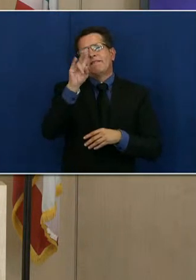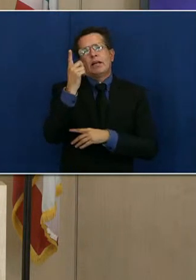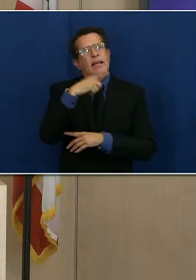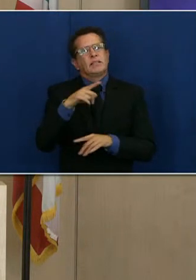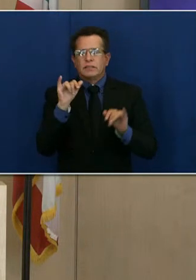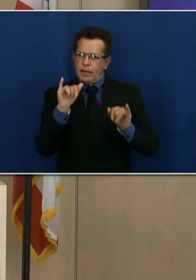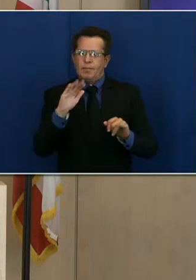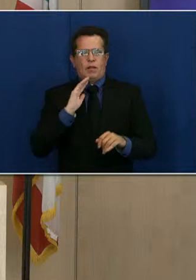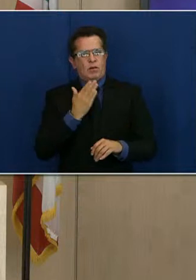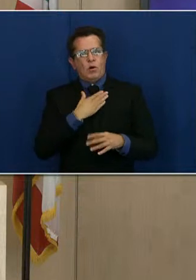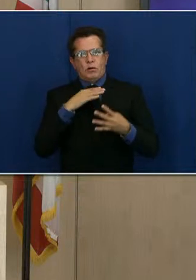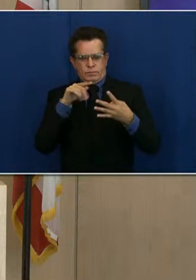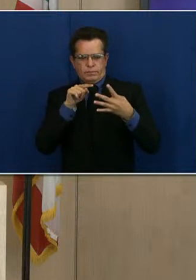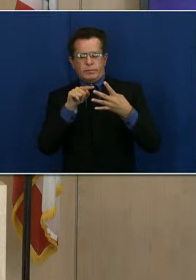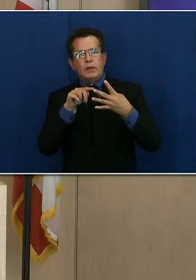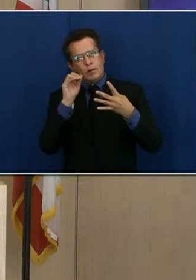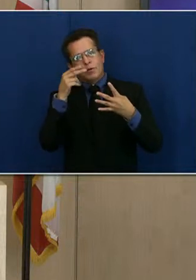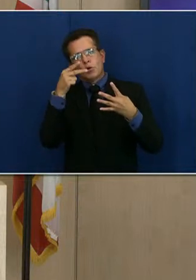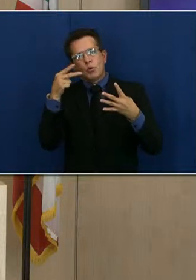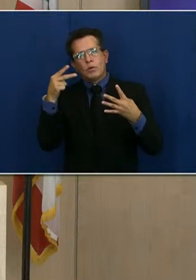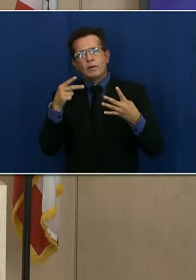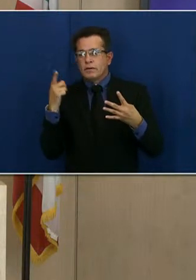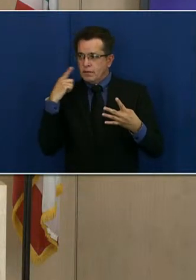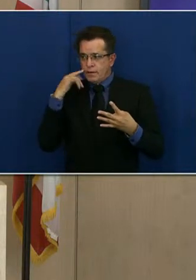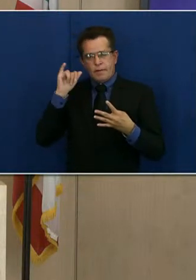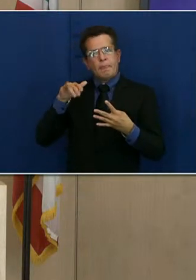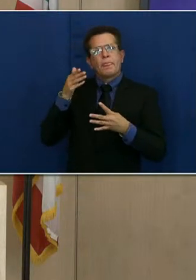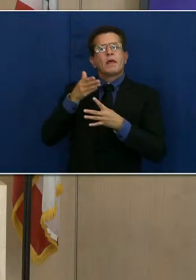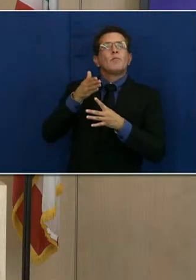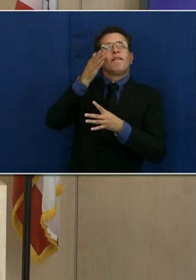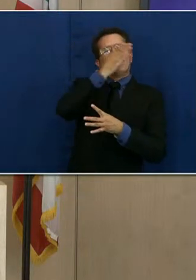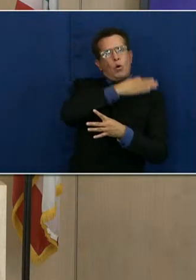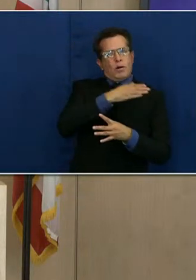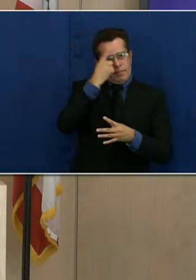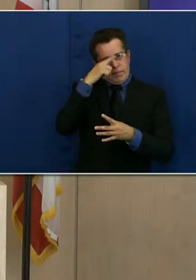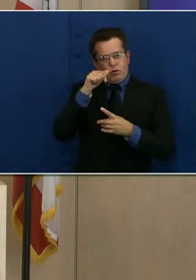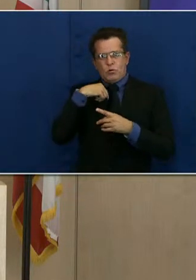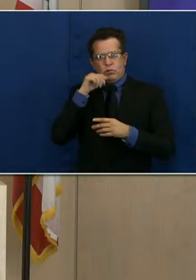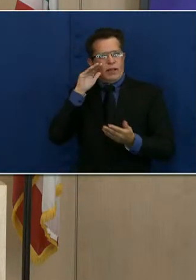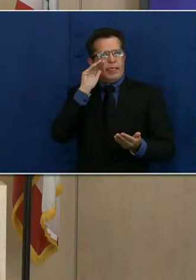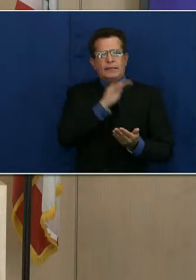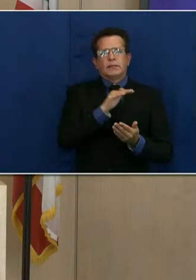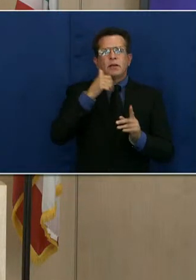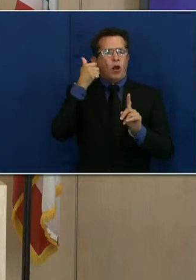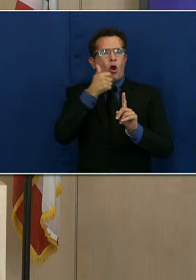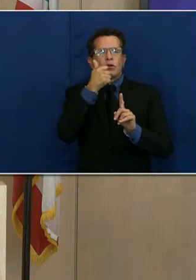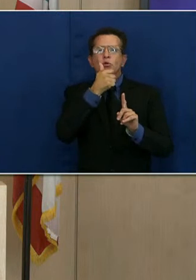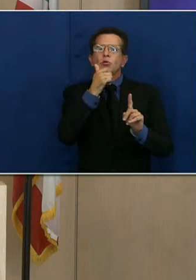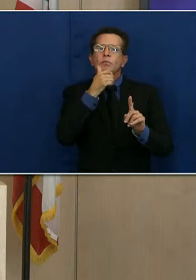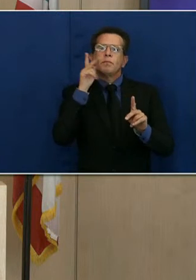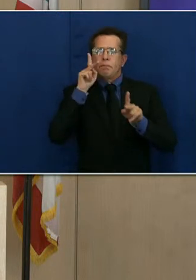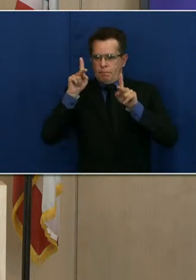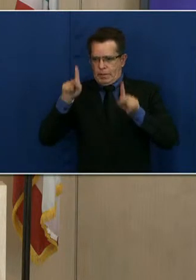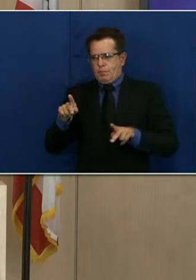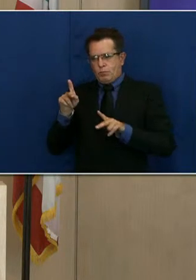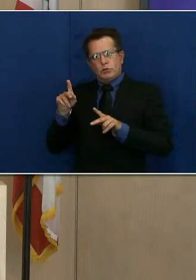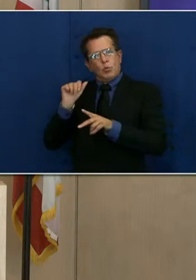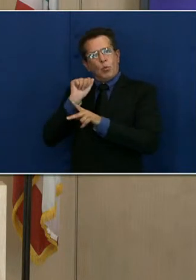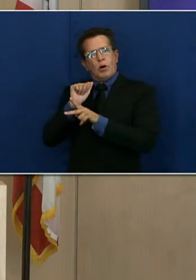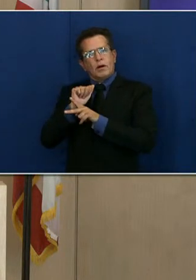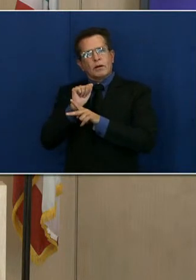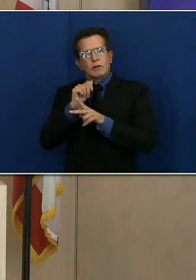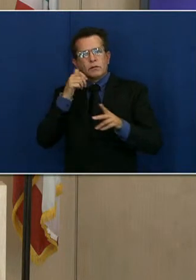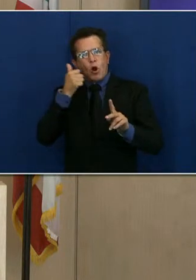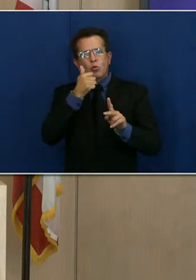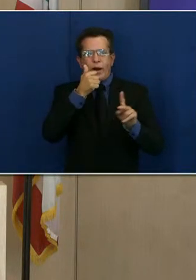Isn't it correct that we had a lot less contact tracers at that time, so we wouldn't have really had as good an idea as we do now